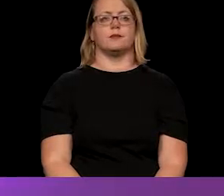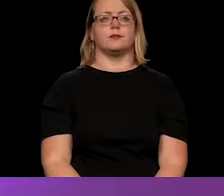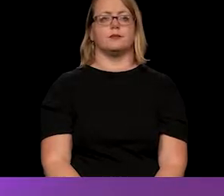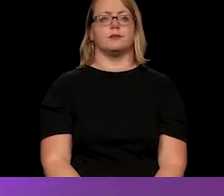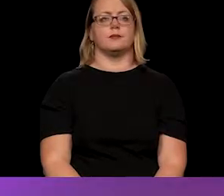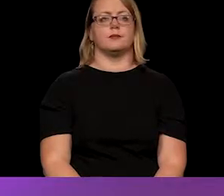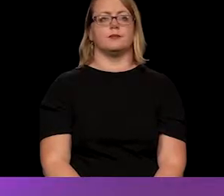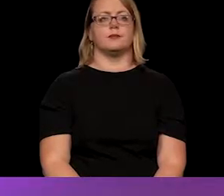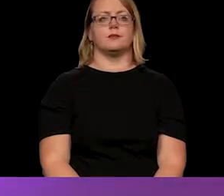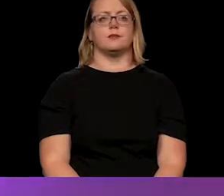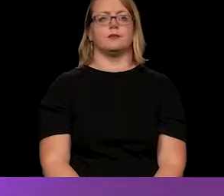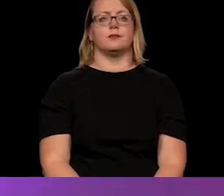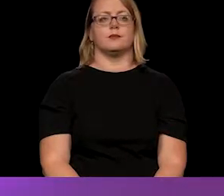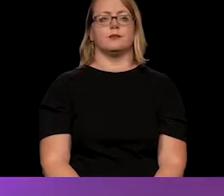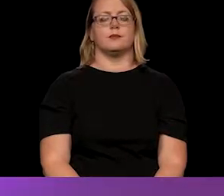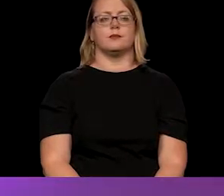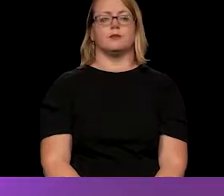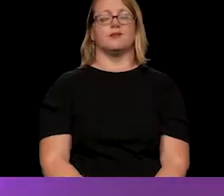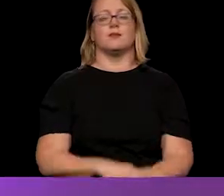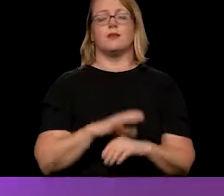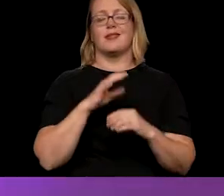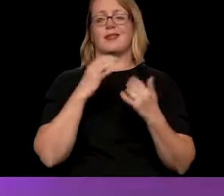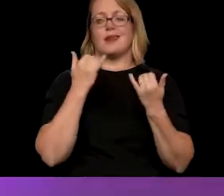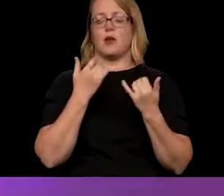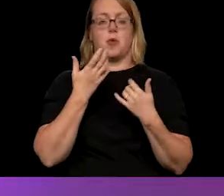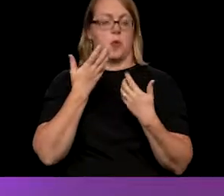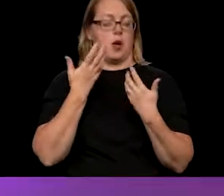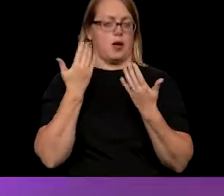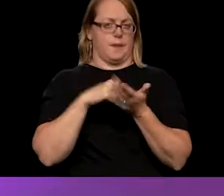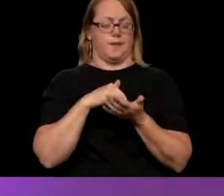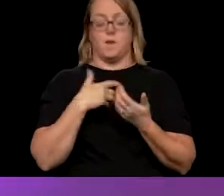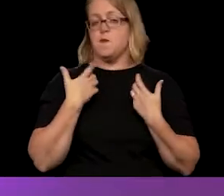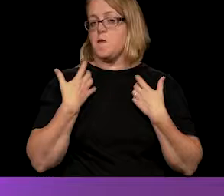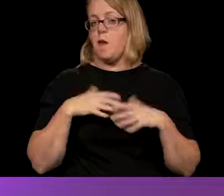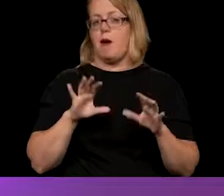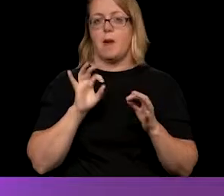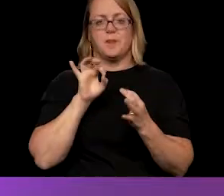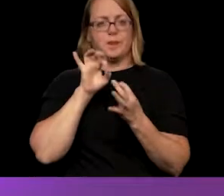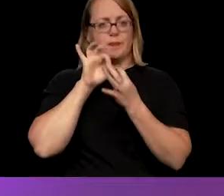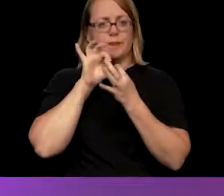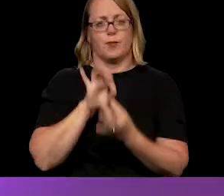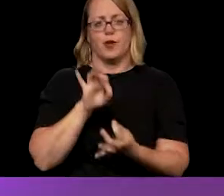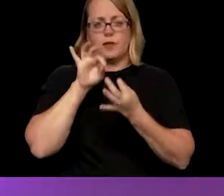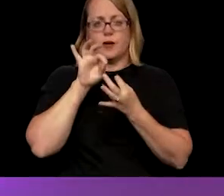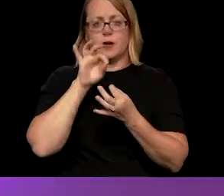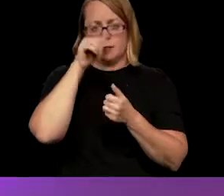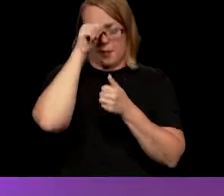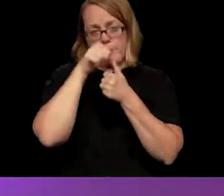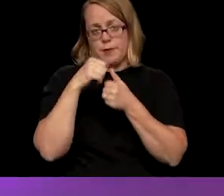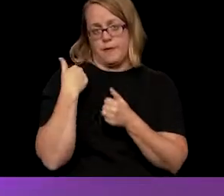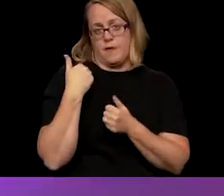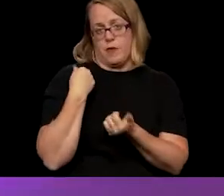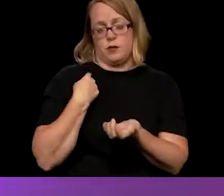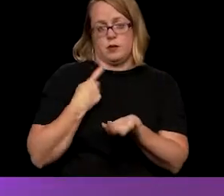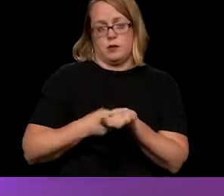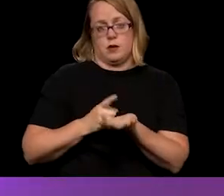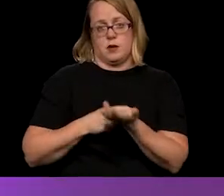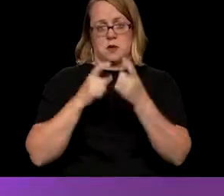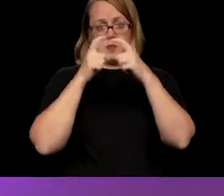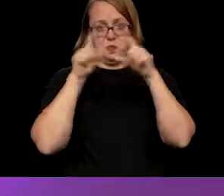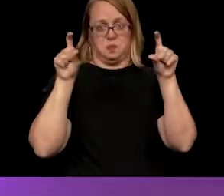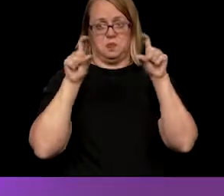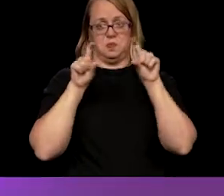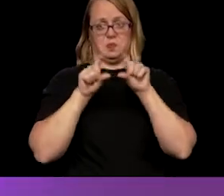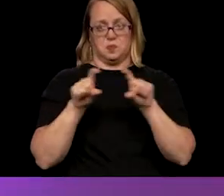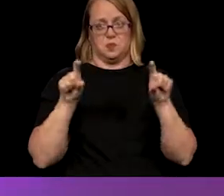want to avoid doing that perfect pattern I talked about before, where you continue painting with the same rhythm. You